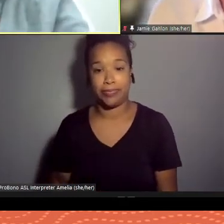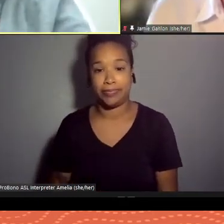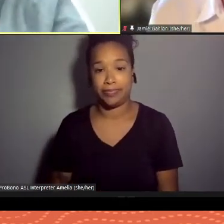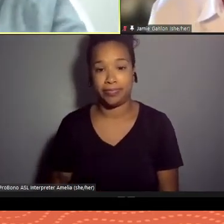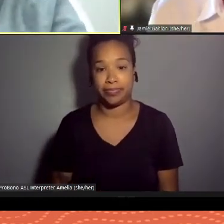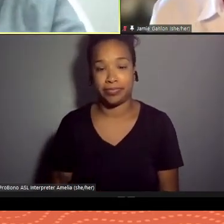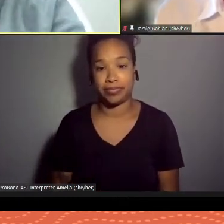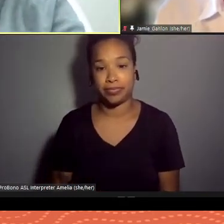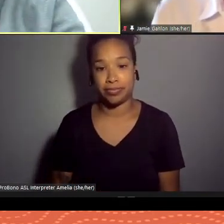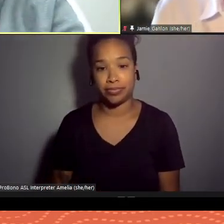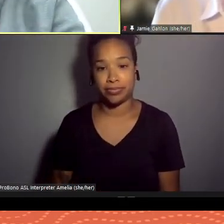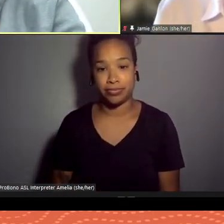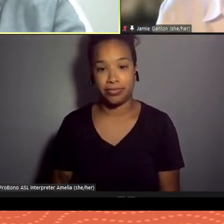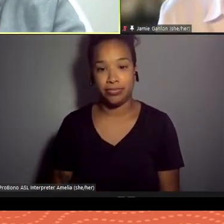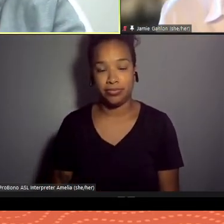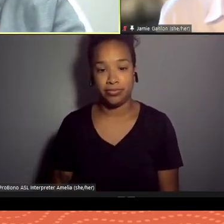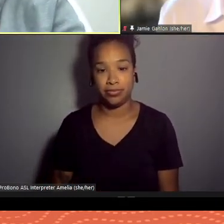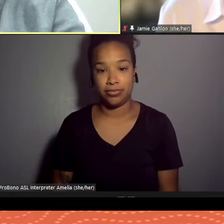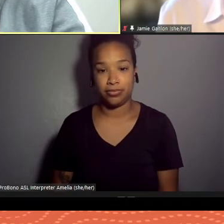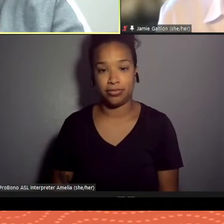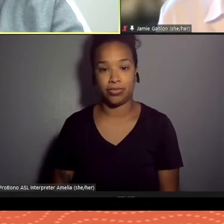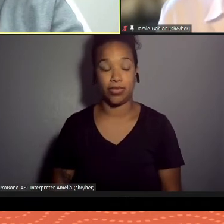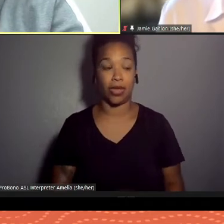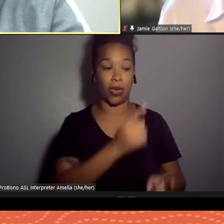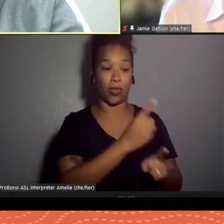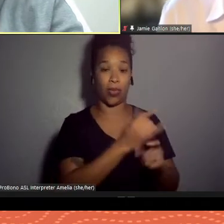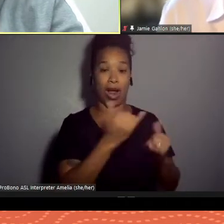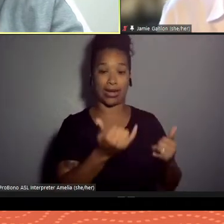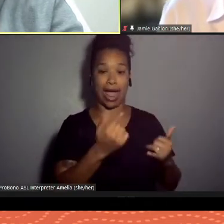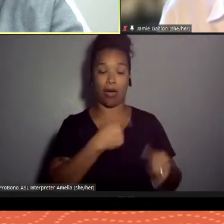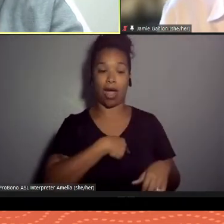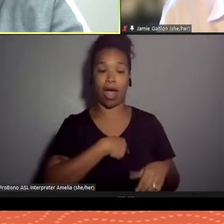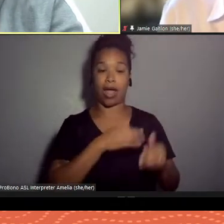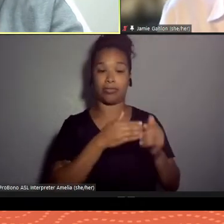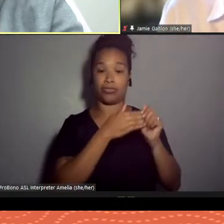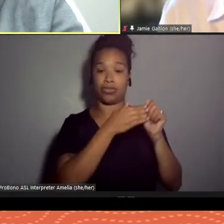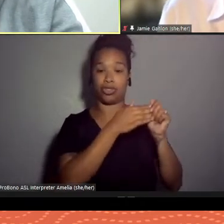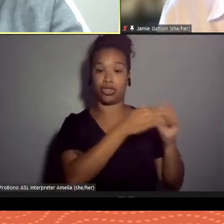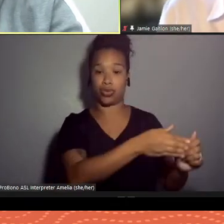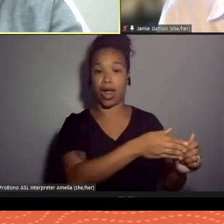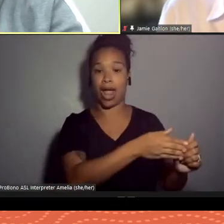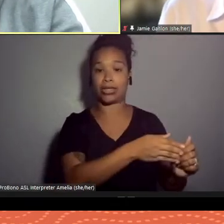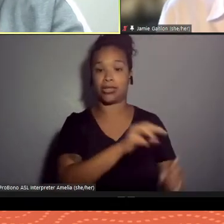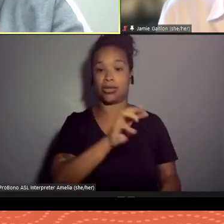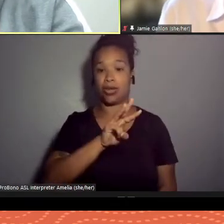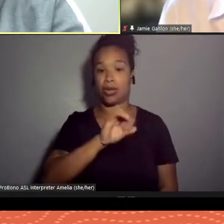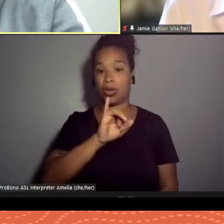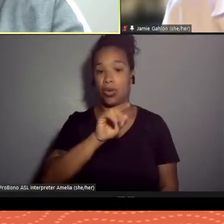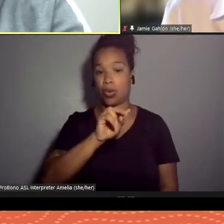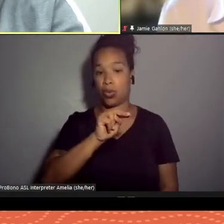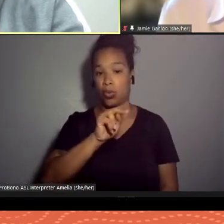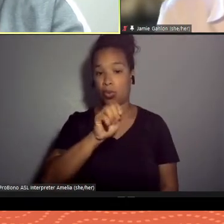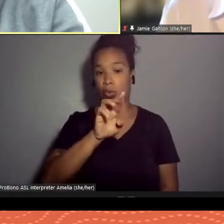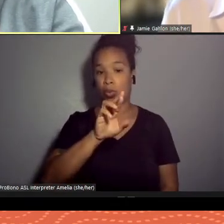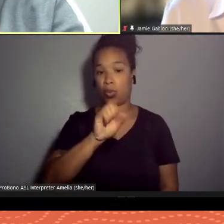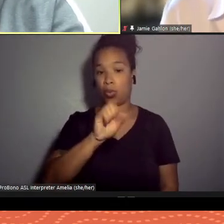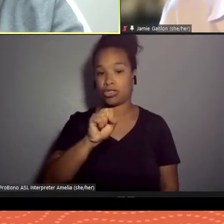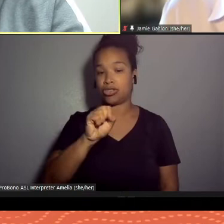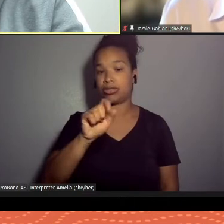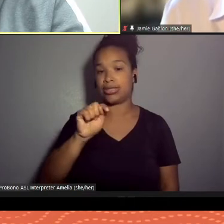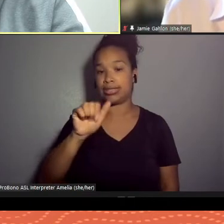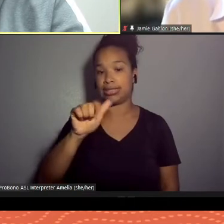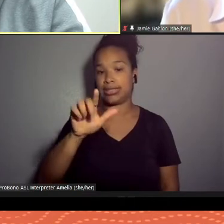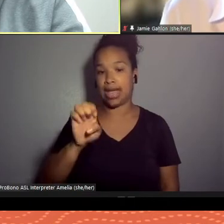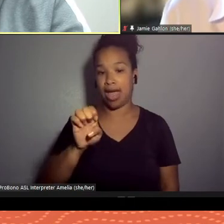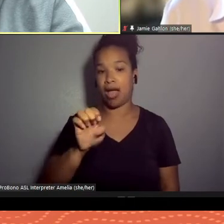I am working right now as a director for Winter's. I'm doing Winter's Tale, which is attached to